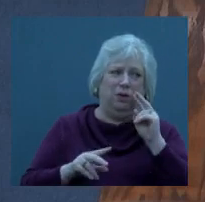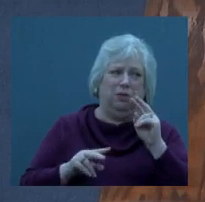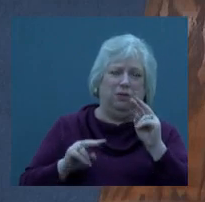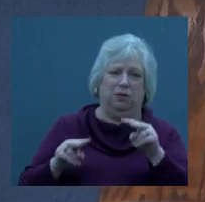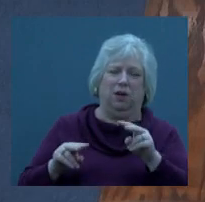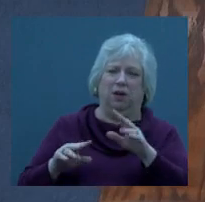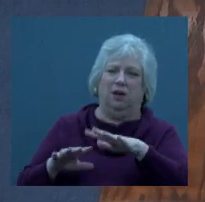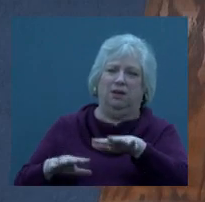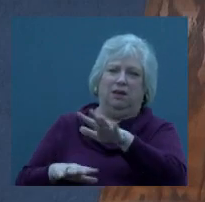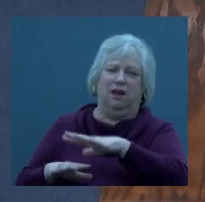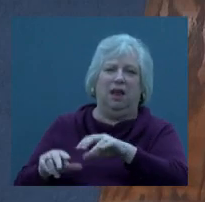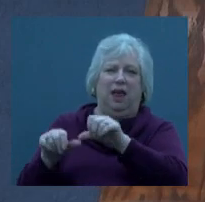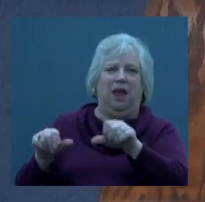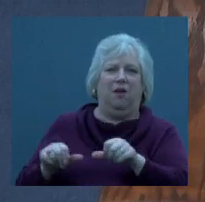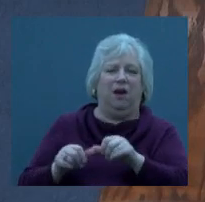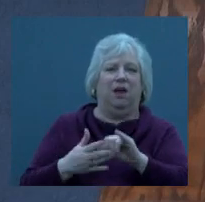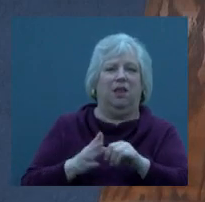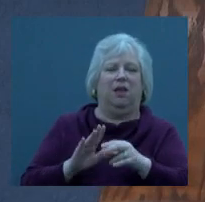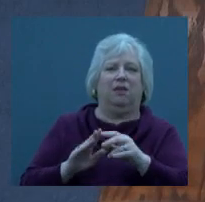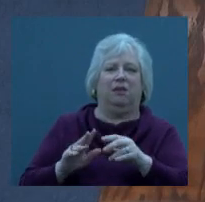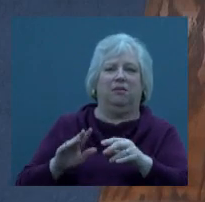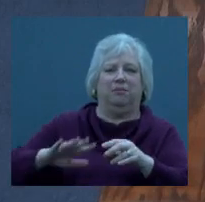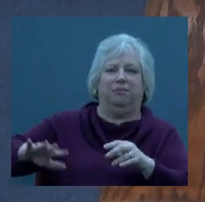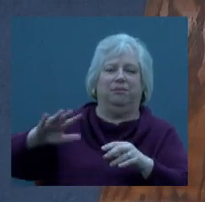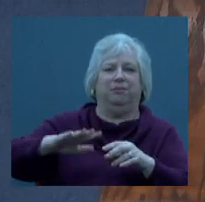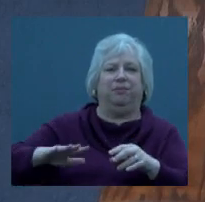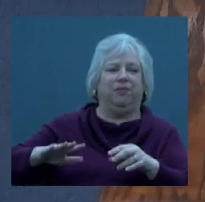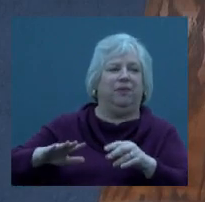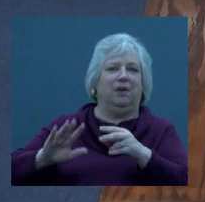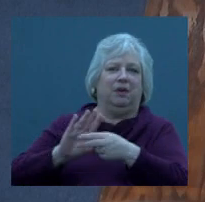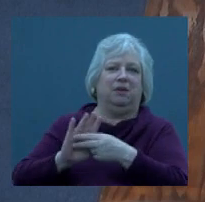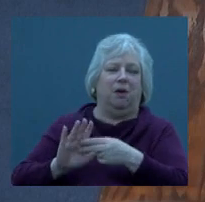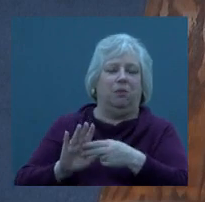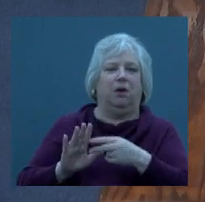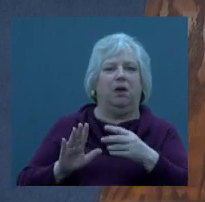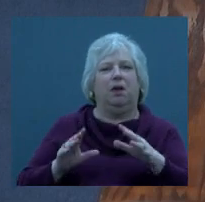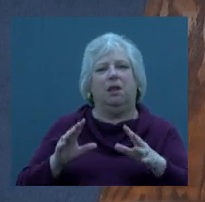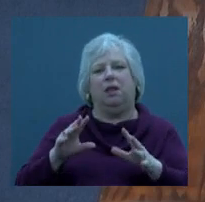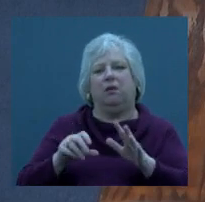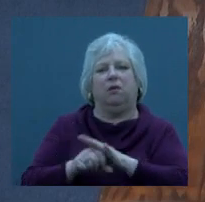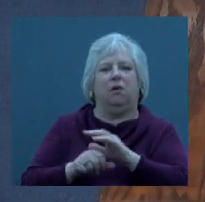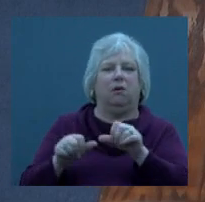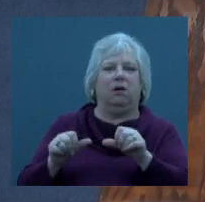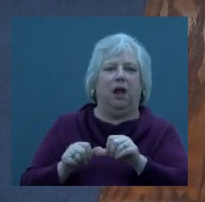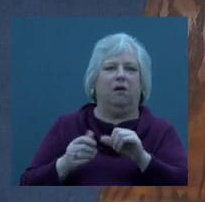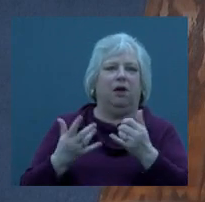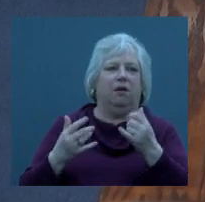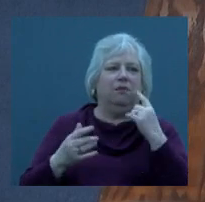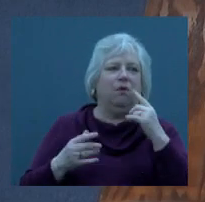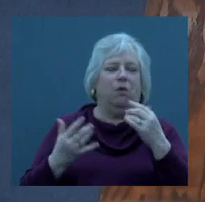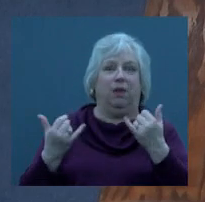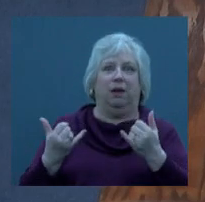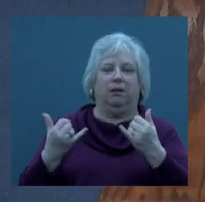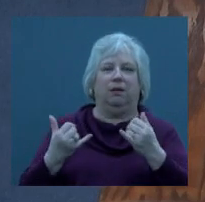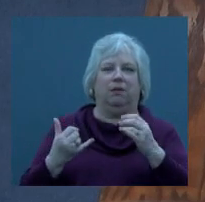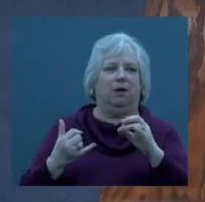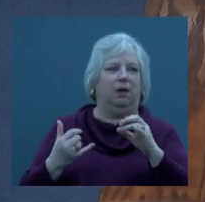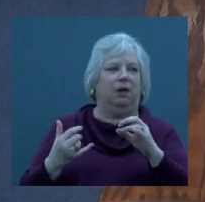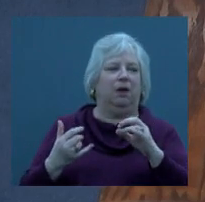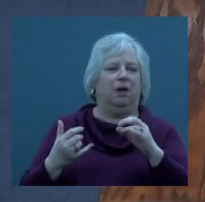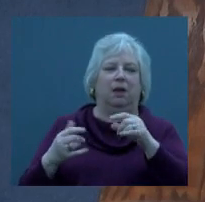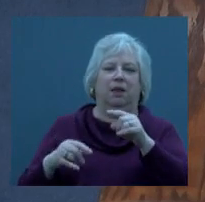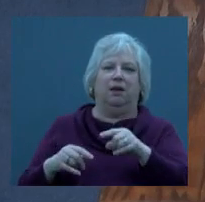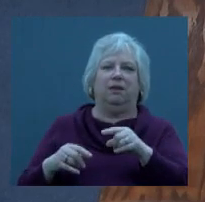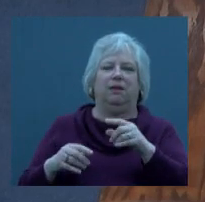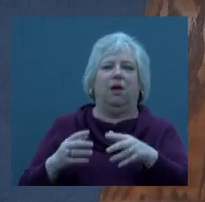red zone area that's marked out here. You take all the total area that's appears to be on the map right now for the existing. This